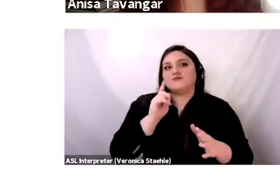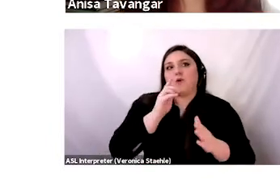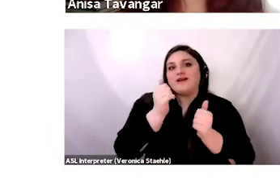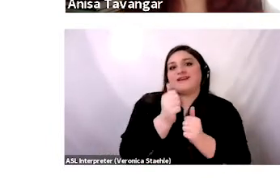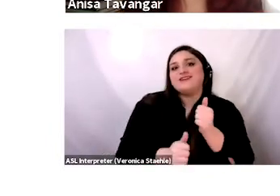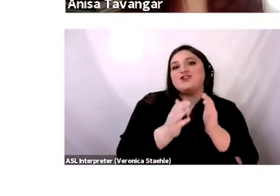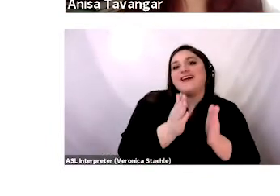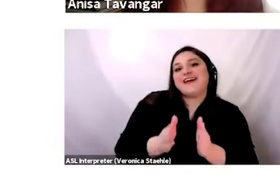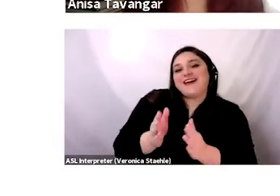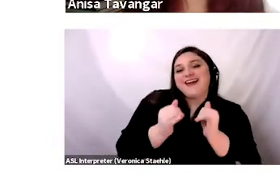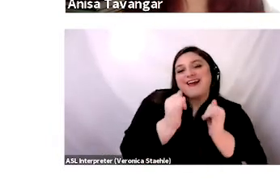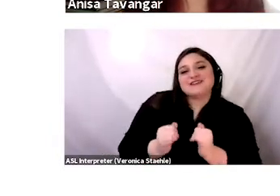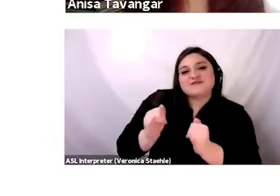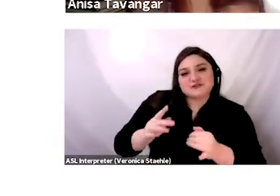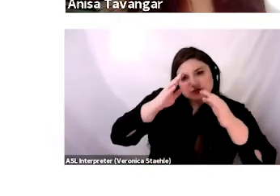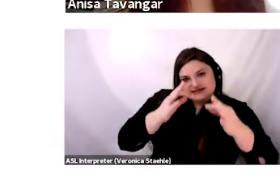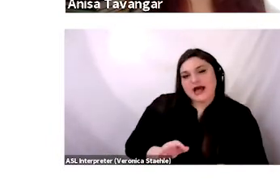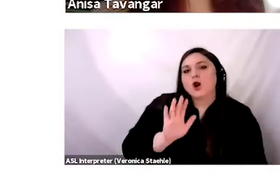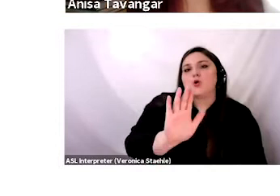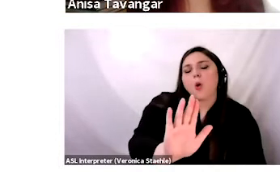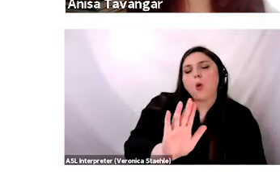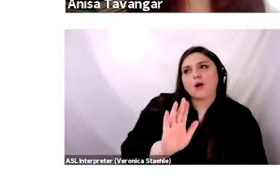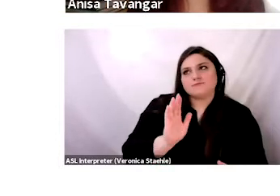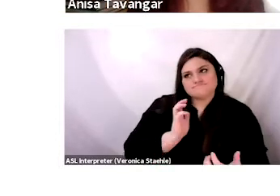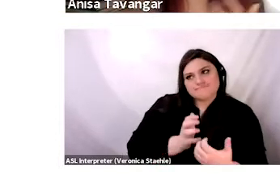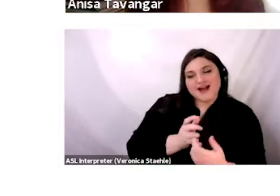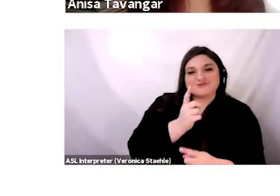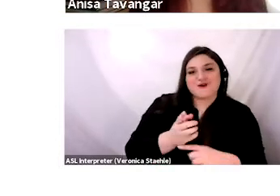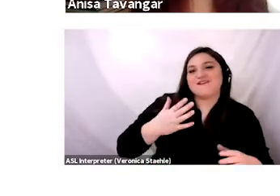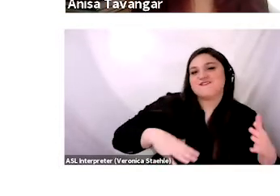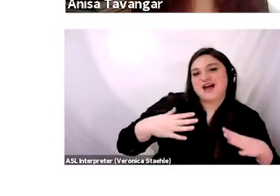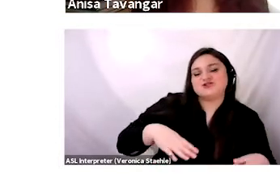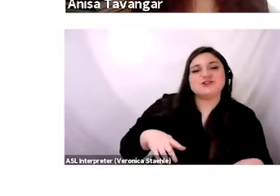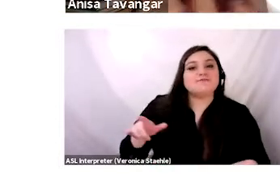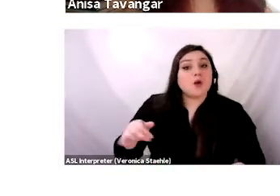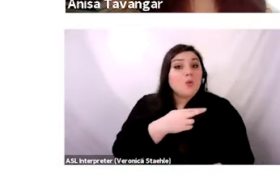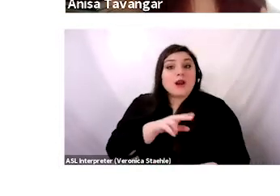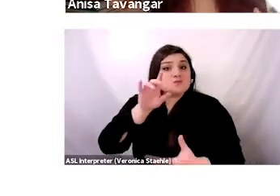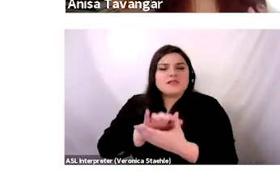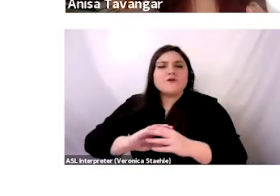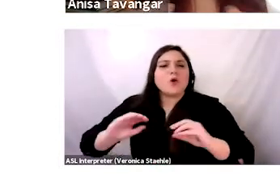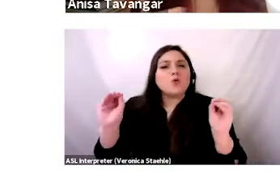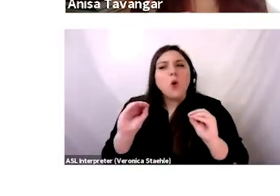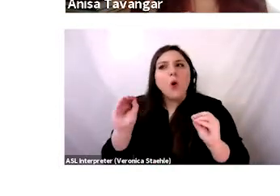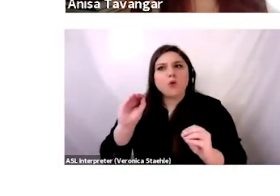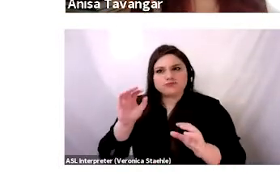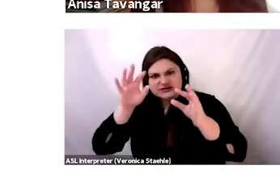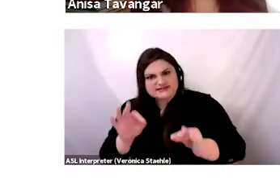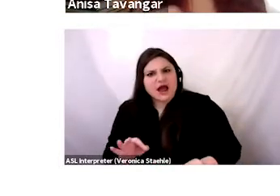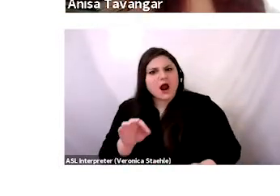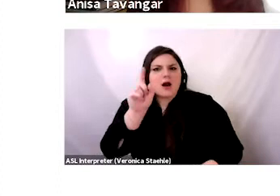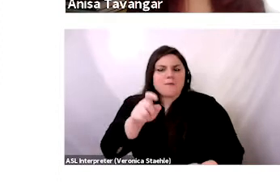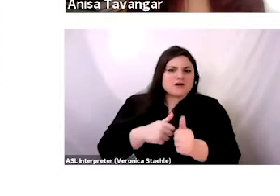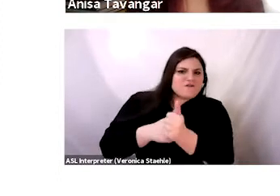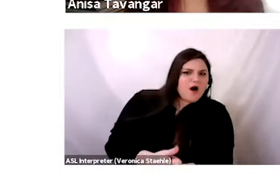it is left to the discretion of the individual. So there's no sort of prescriptive guidance on what you should wear, but that, these should all be,